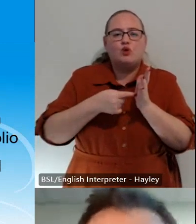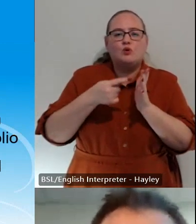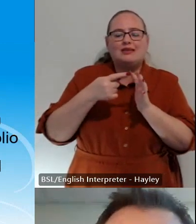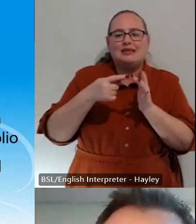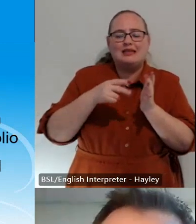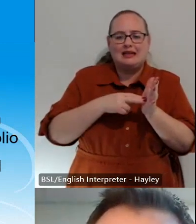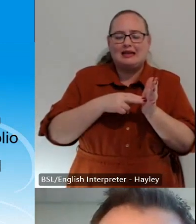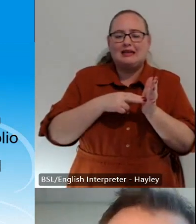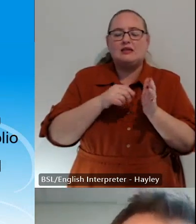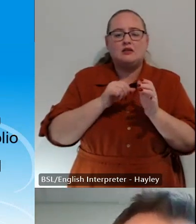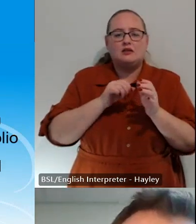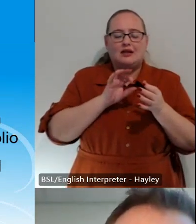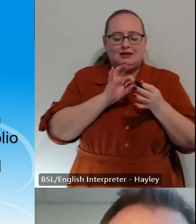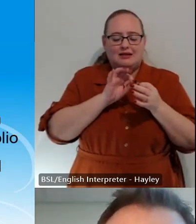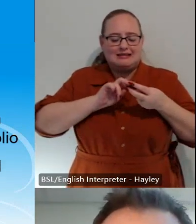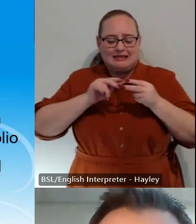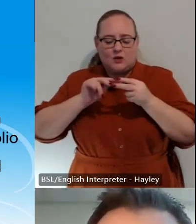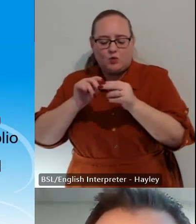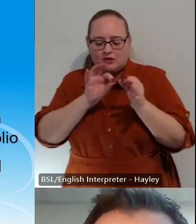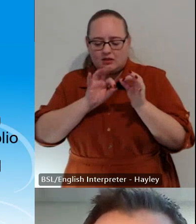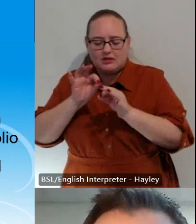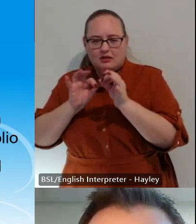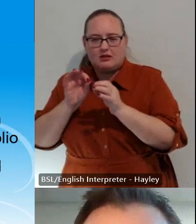that sense, but those sequences of proteins respond